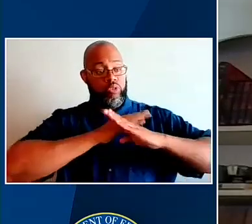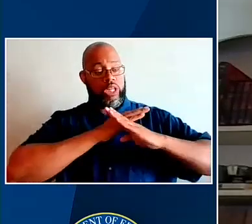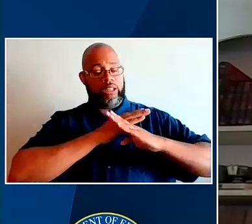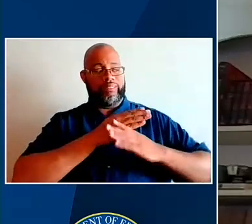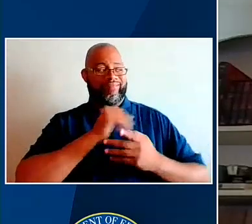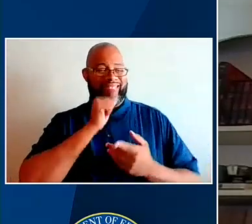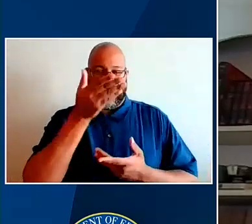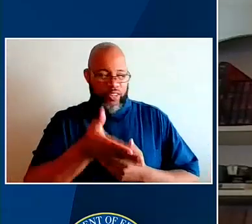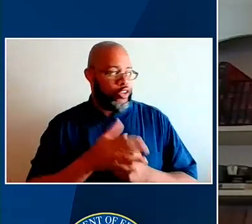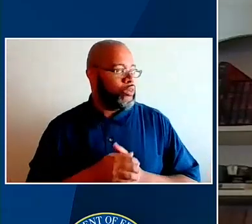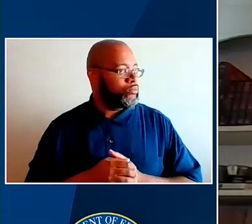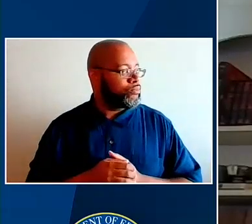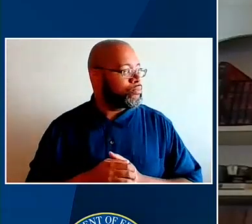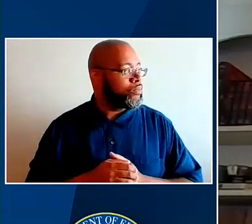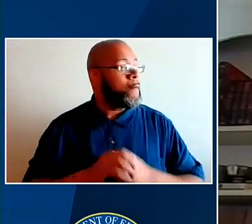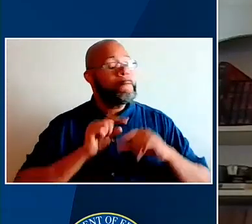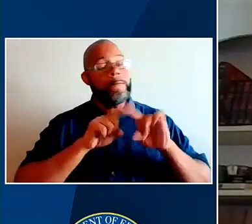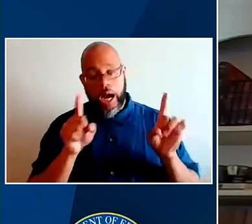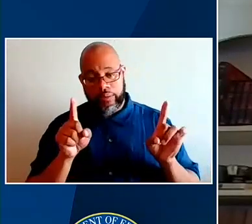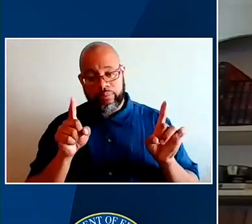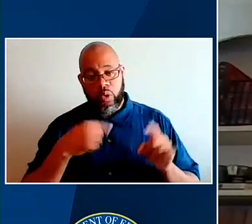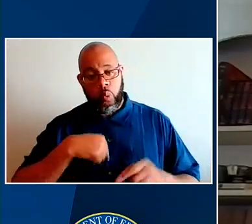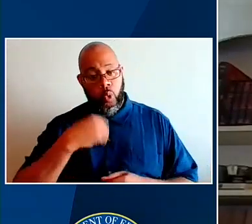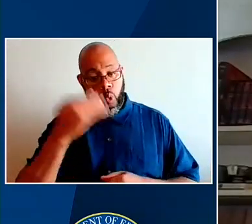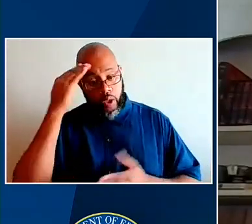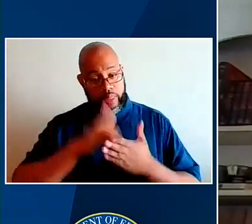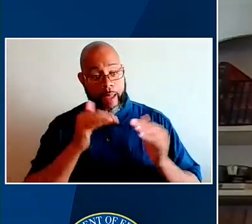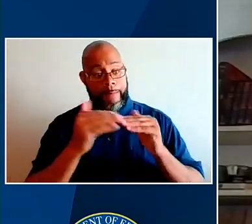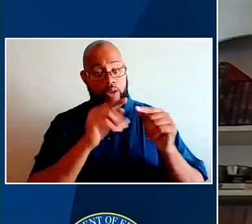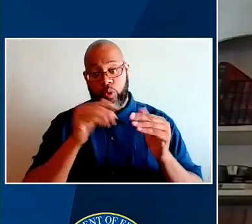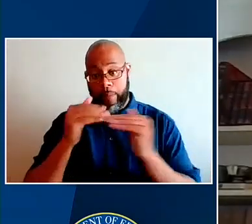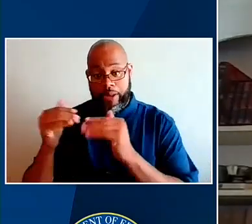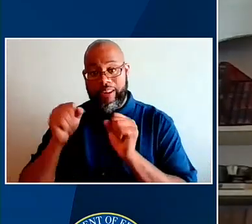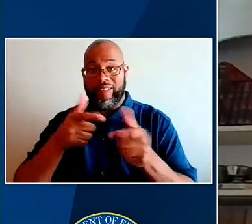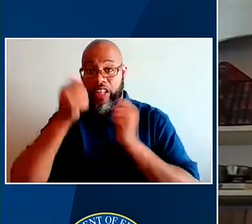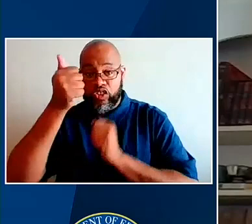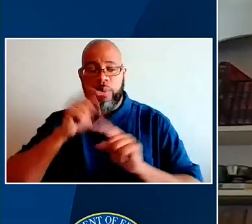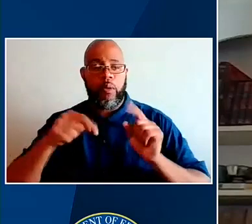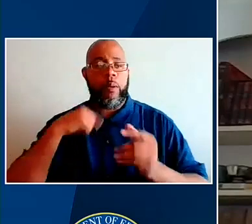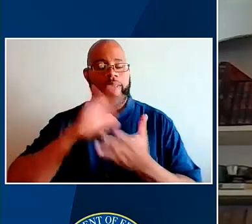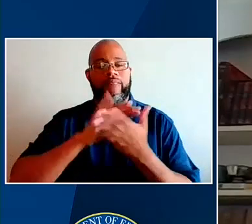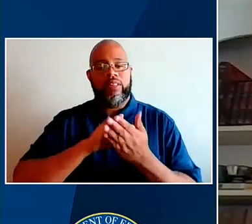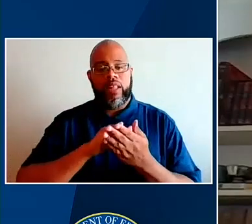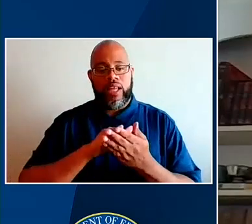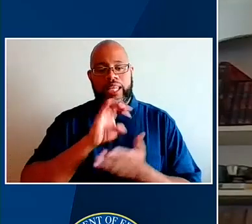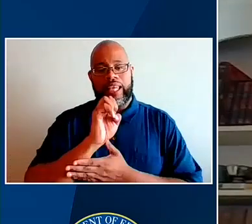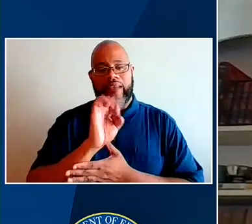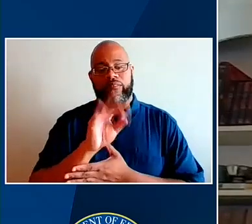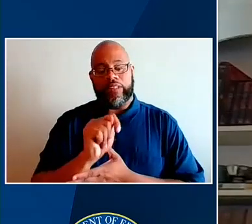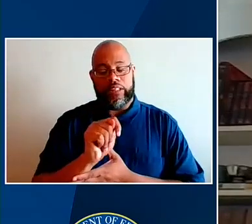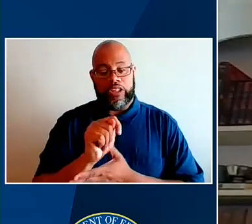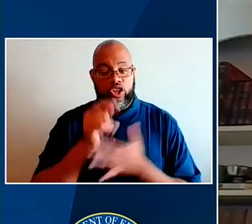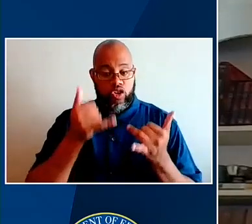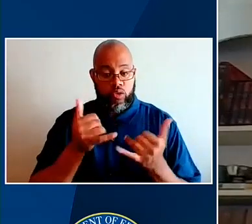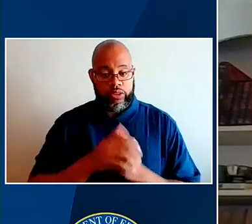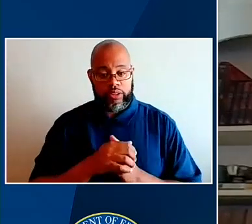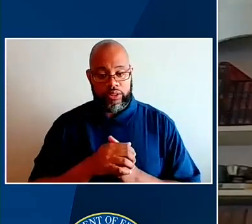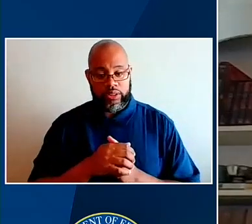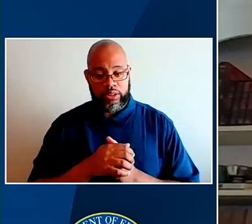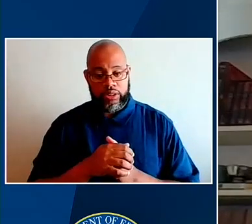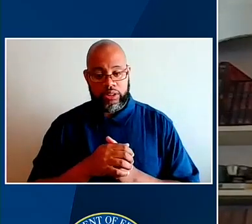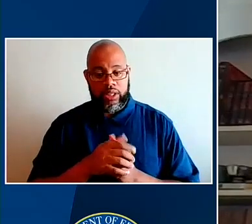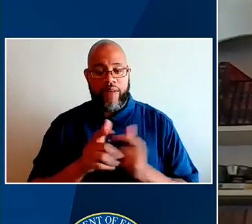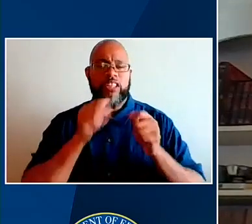there. Although we are aware that peer-to-peer can be faster, we believe that the current EFT ACH transactions are fast